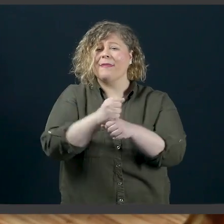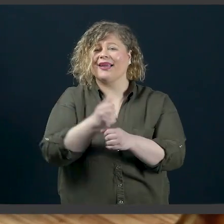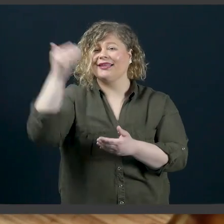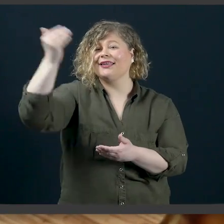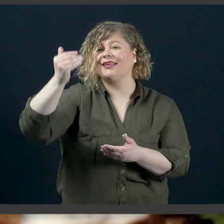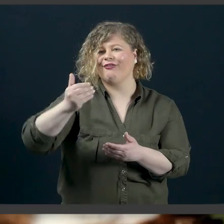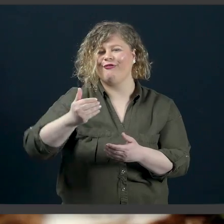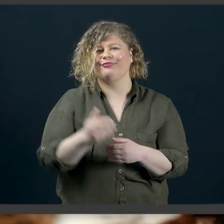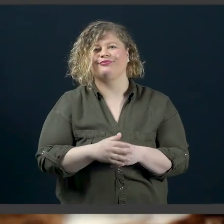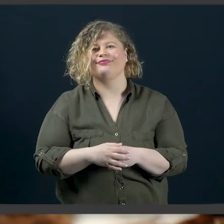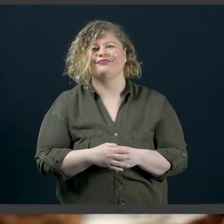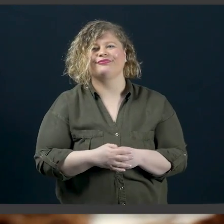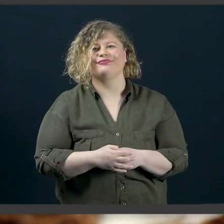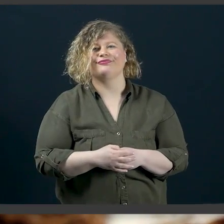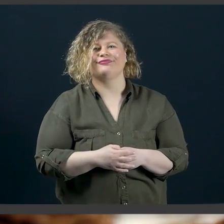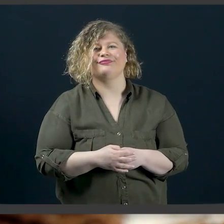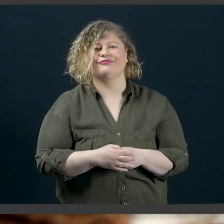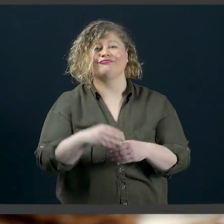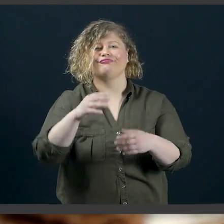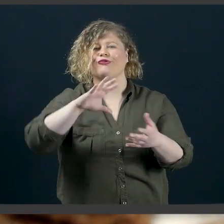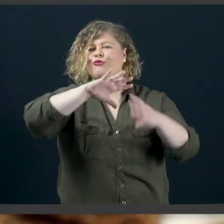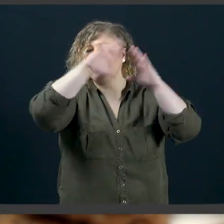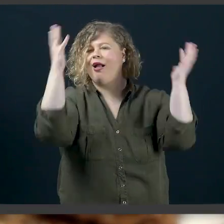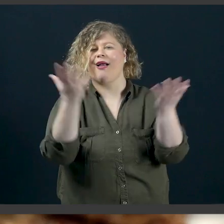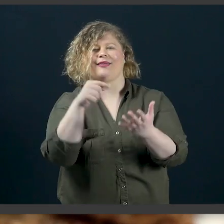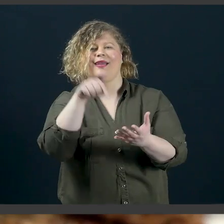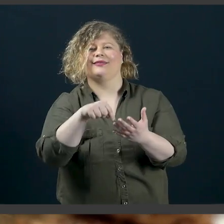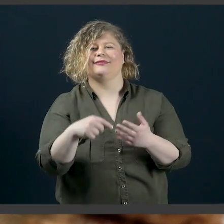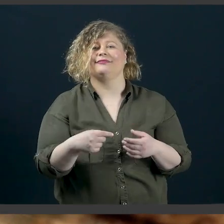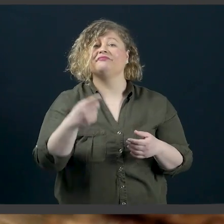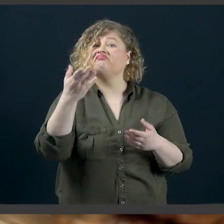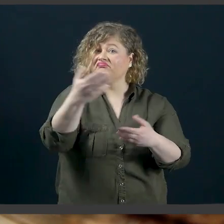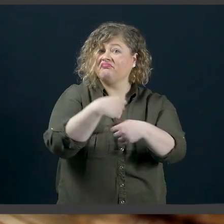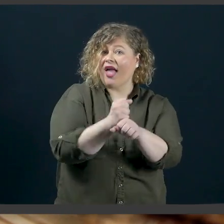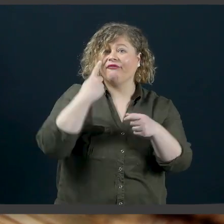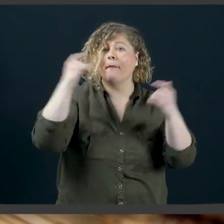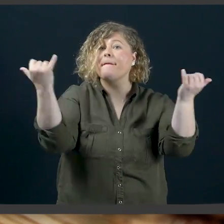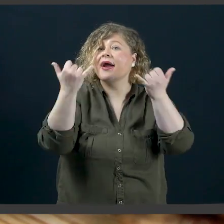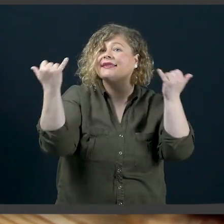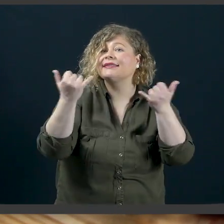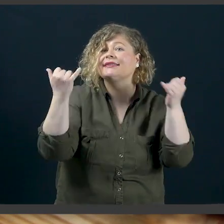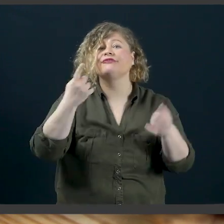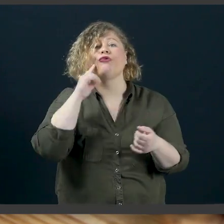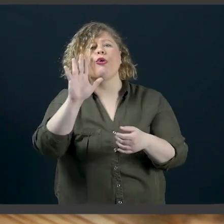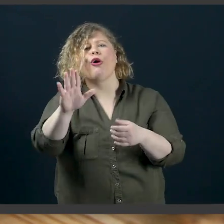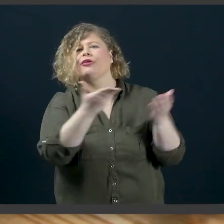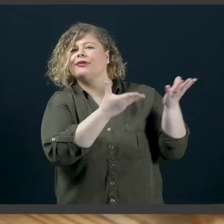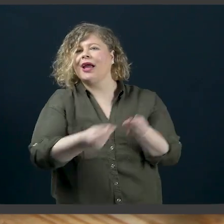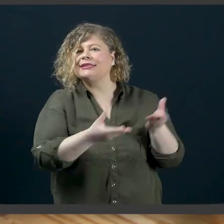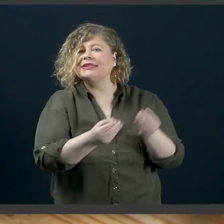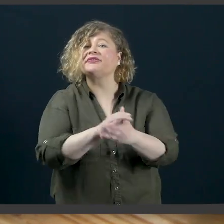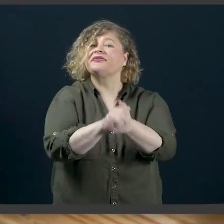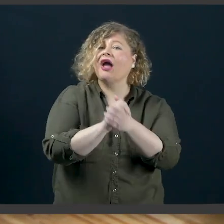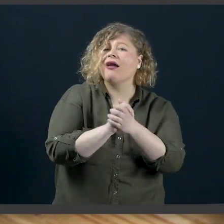delicious, awesome homemade gyro on the planet. Make it for a party for your guests and friends. Let them